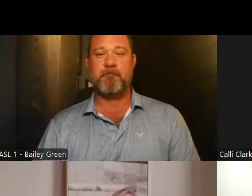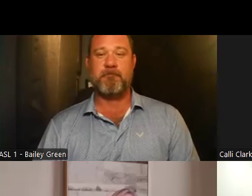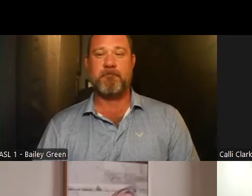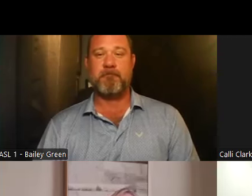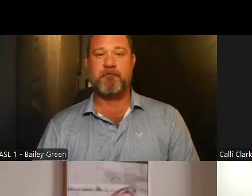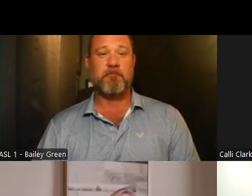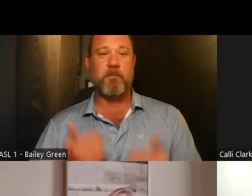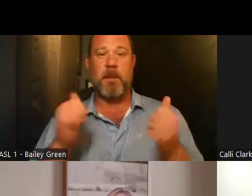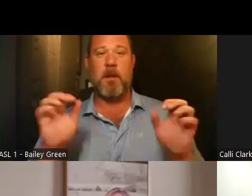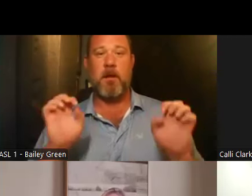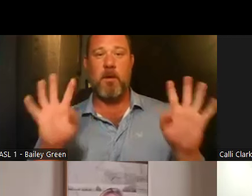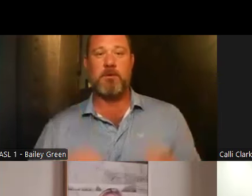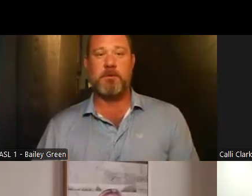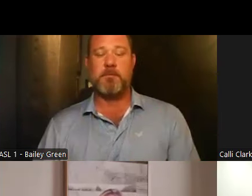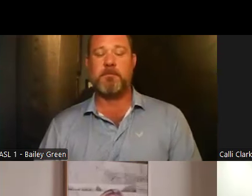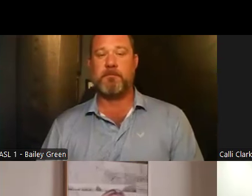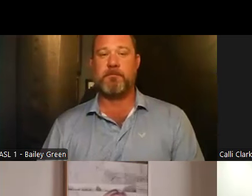Anybody else have a question?